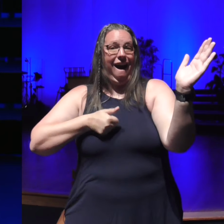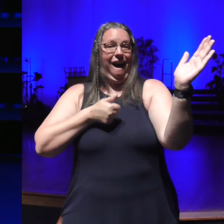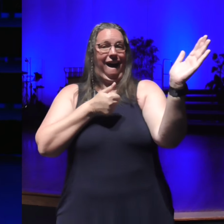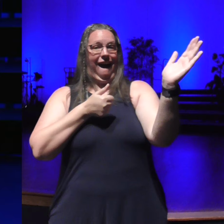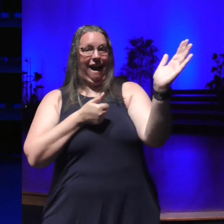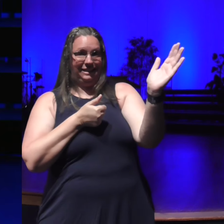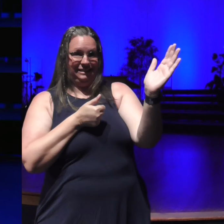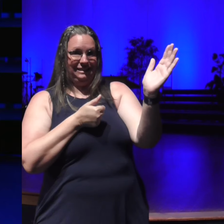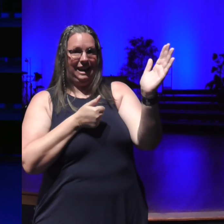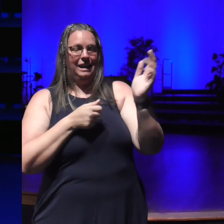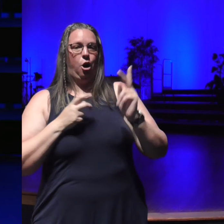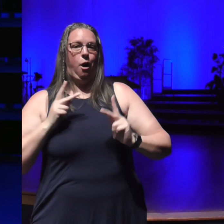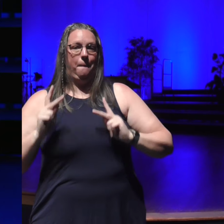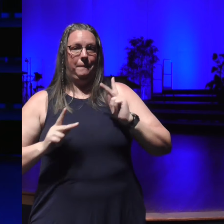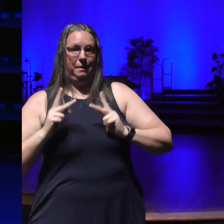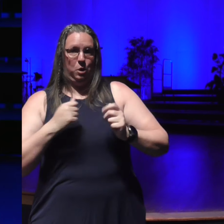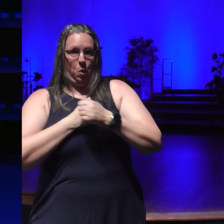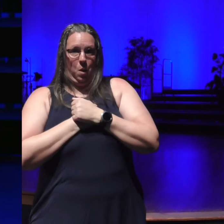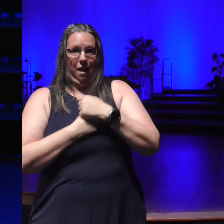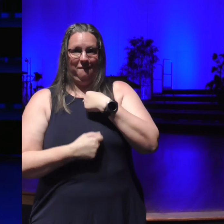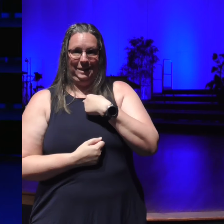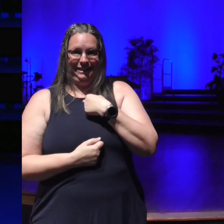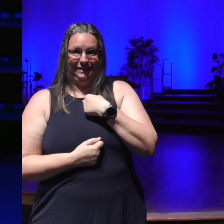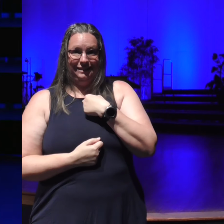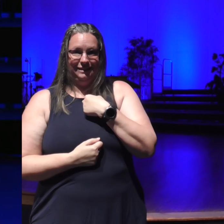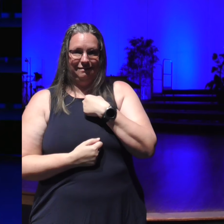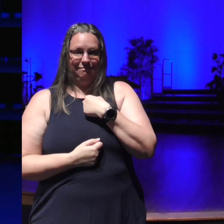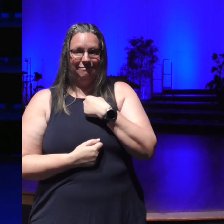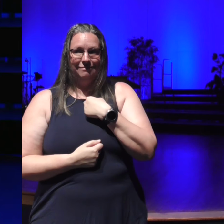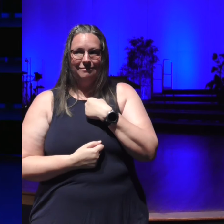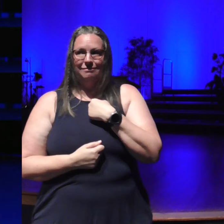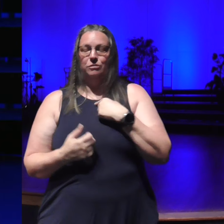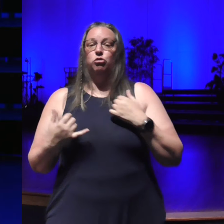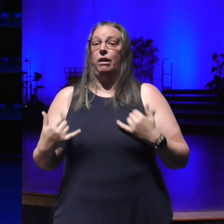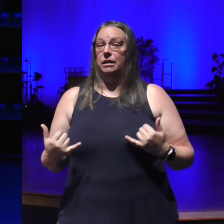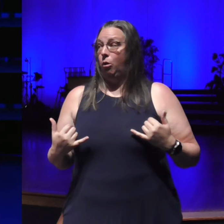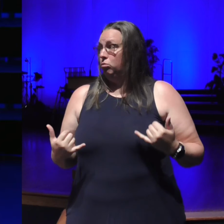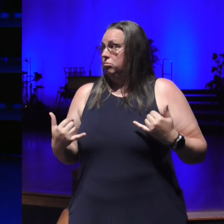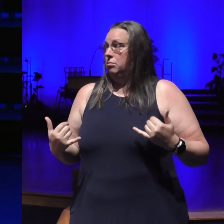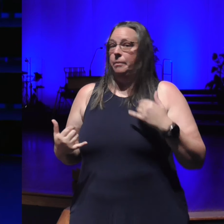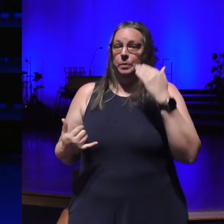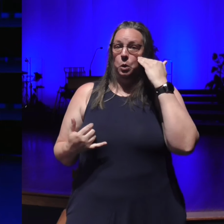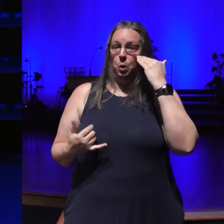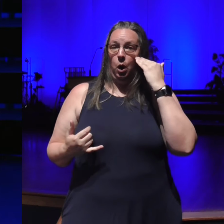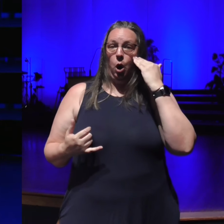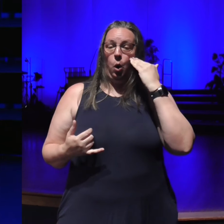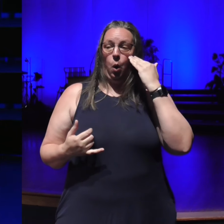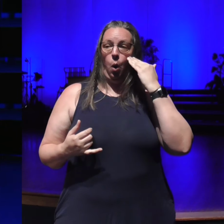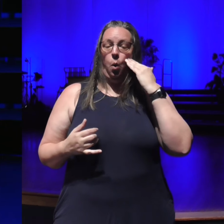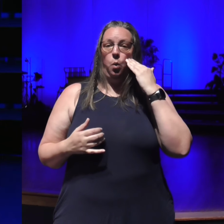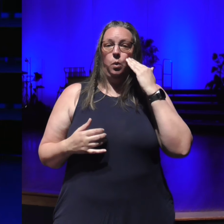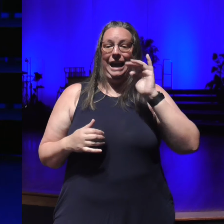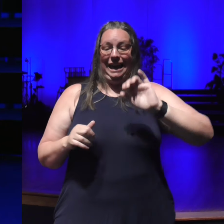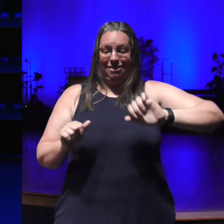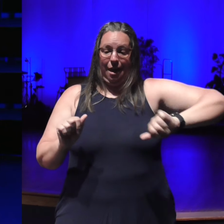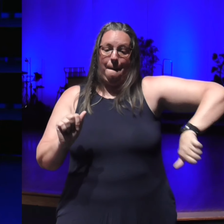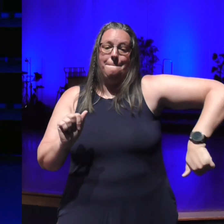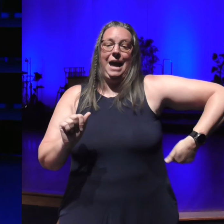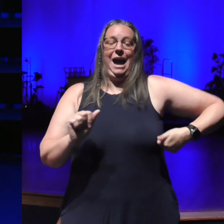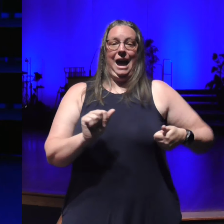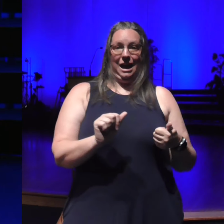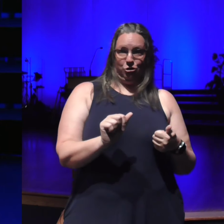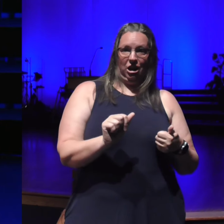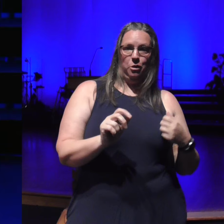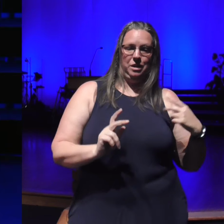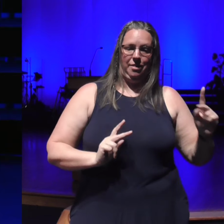who are still with me right here and right now, every time I give a talk. You know, there's those people you don't see and you wonder what happened